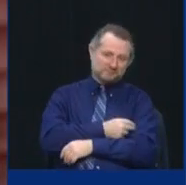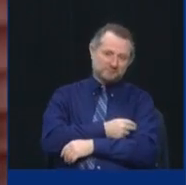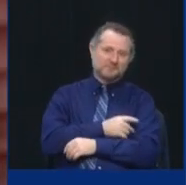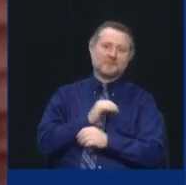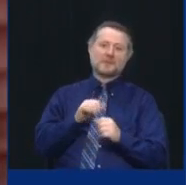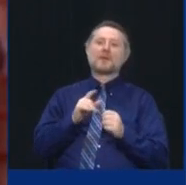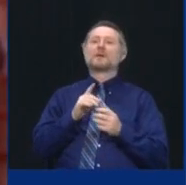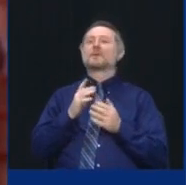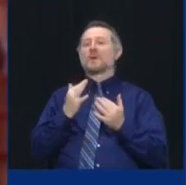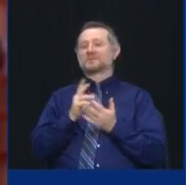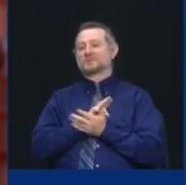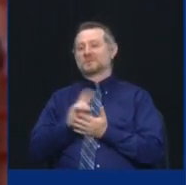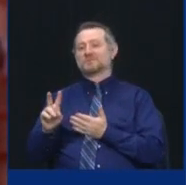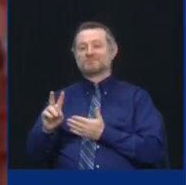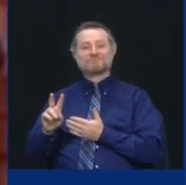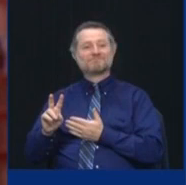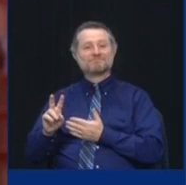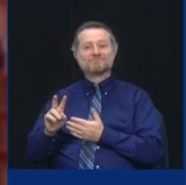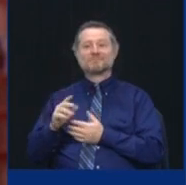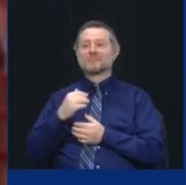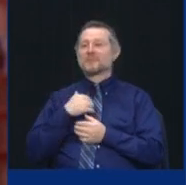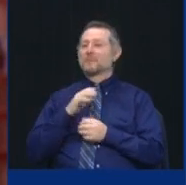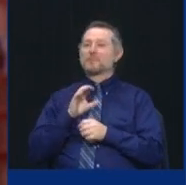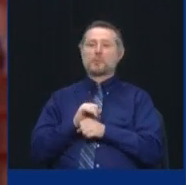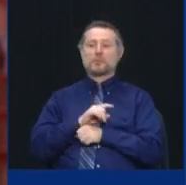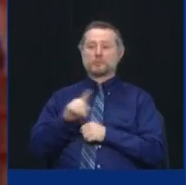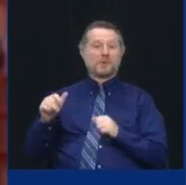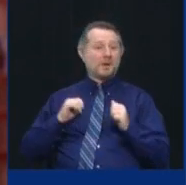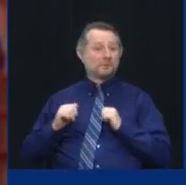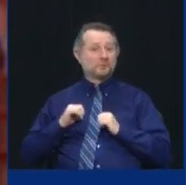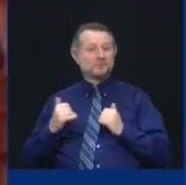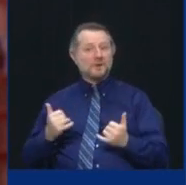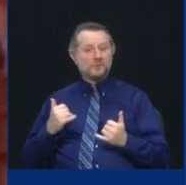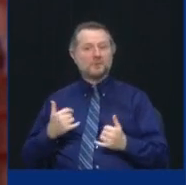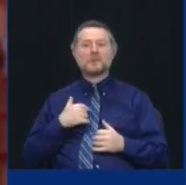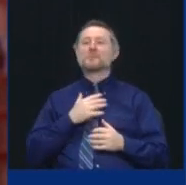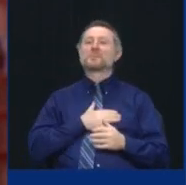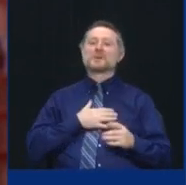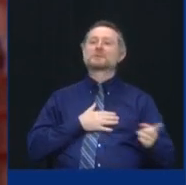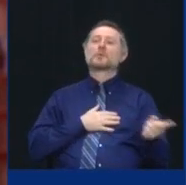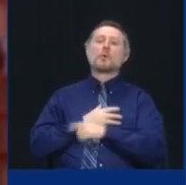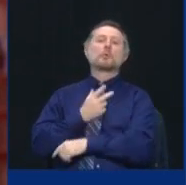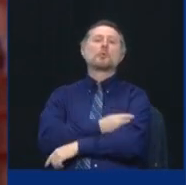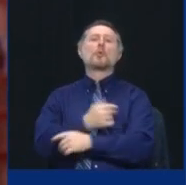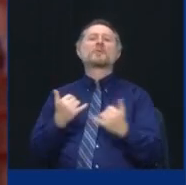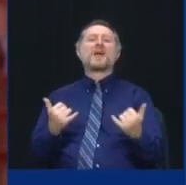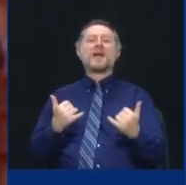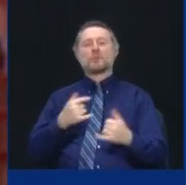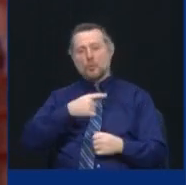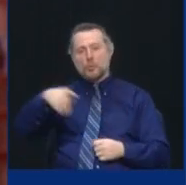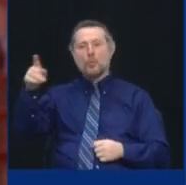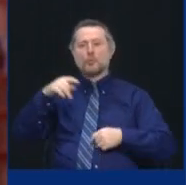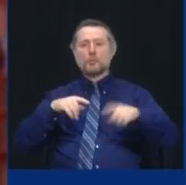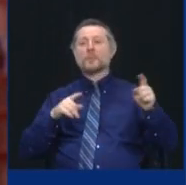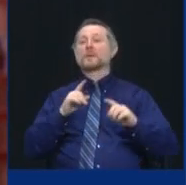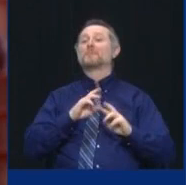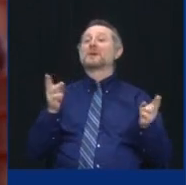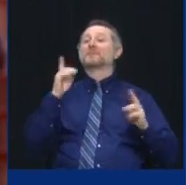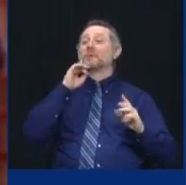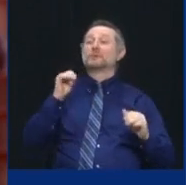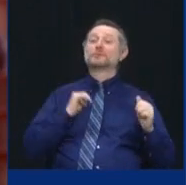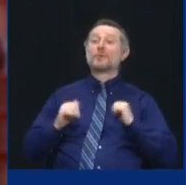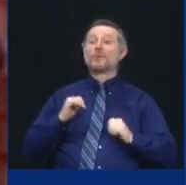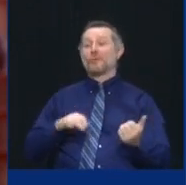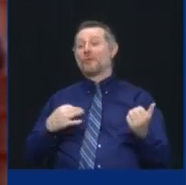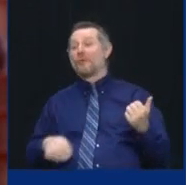So, we're starting the book now. Go today and get your vaccination so that when these shows come, for when